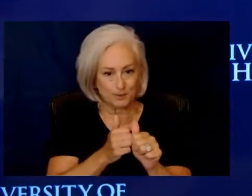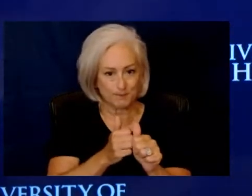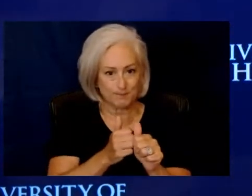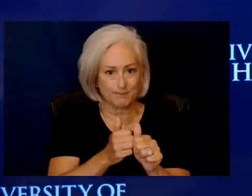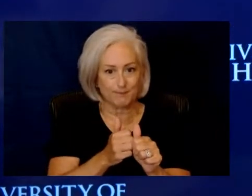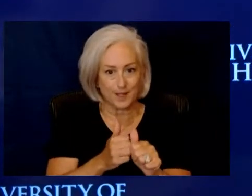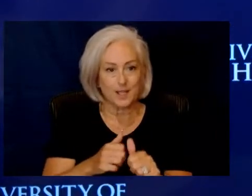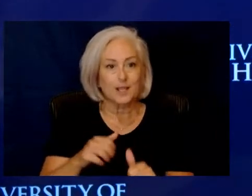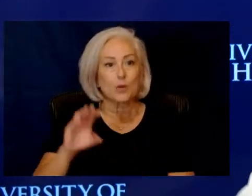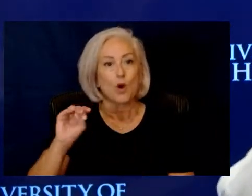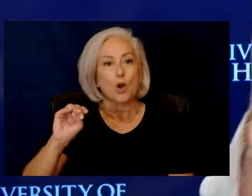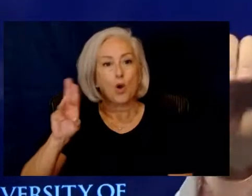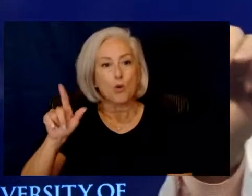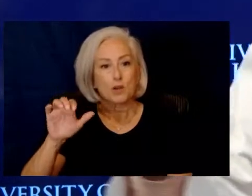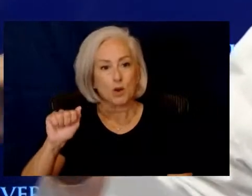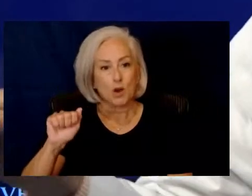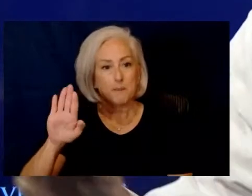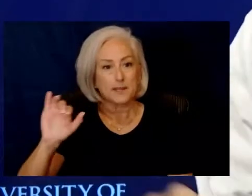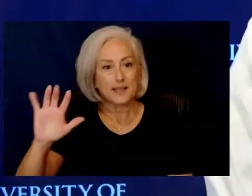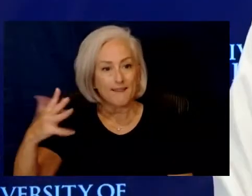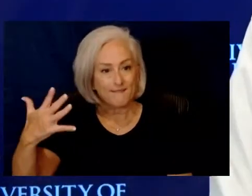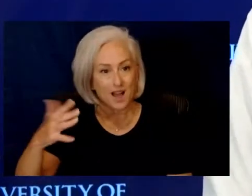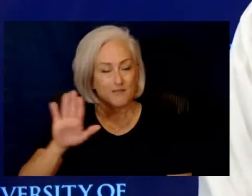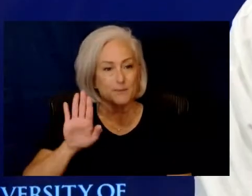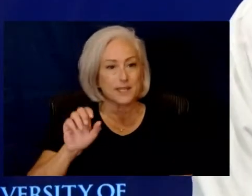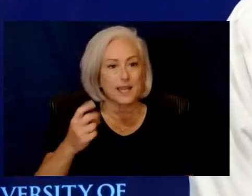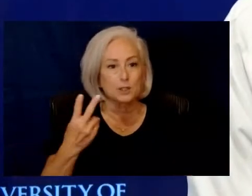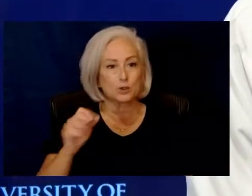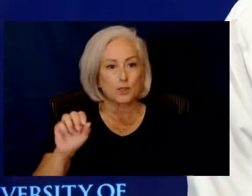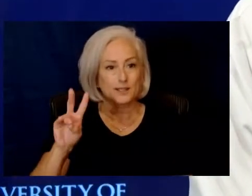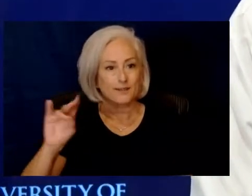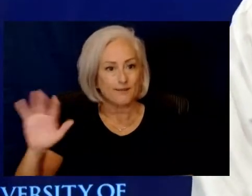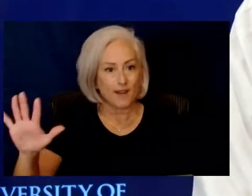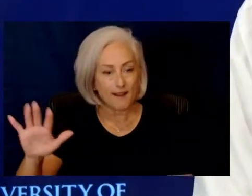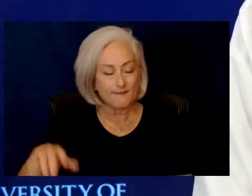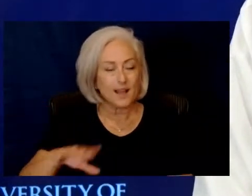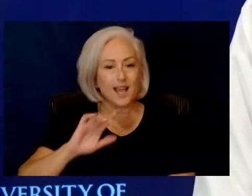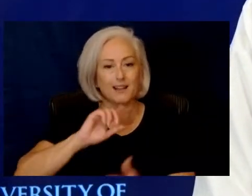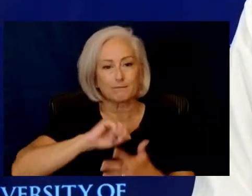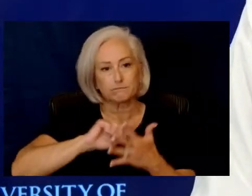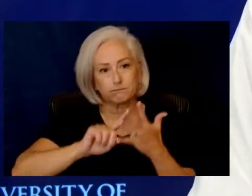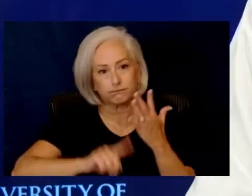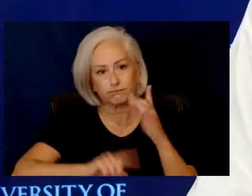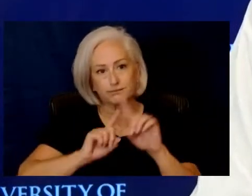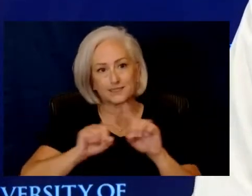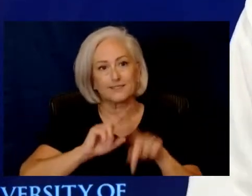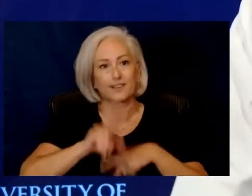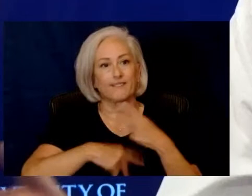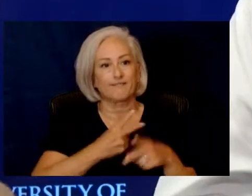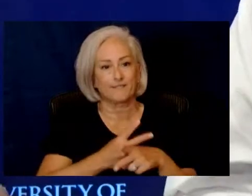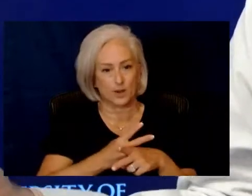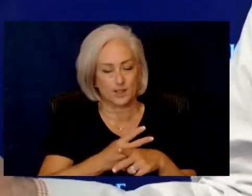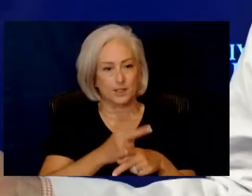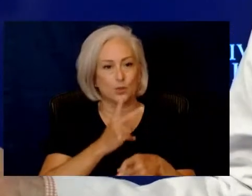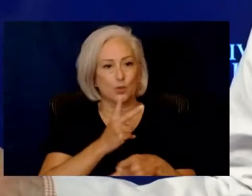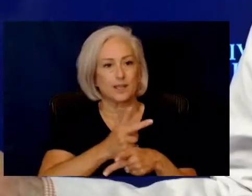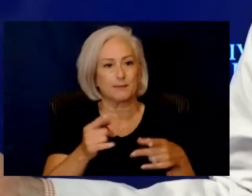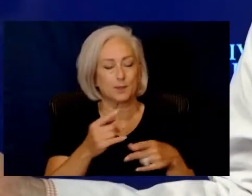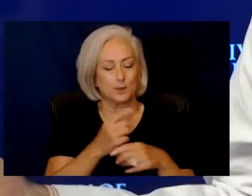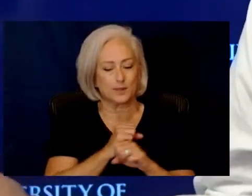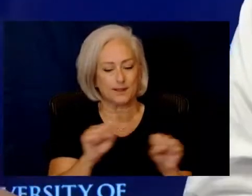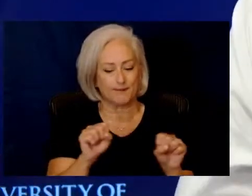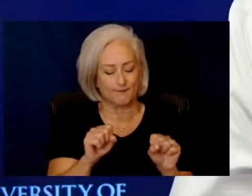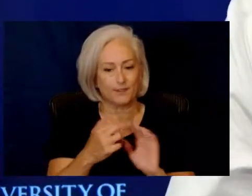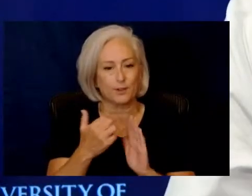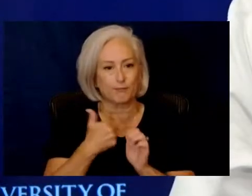Omicron BA.5 variant, the BA.2.75 variant, and all the other BA variants in between. We want to really thank our Proton Beam